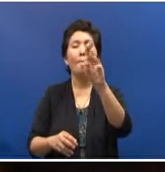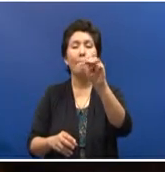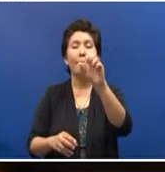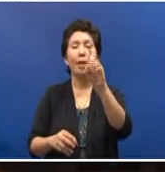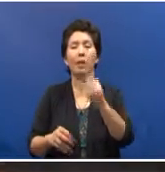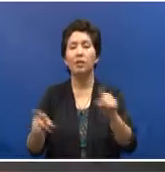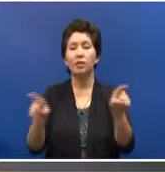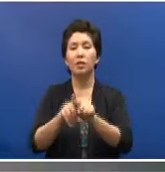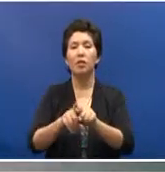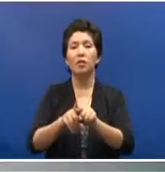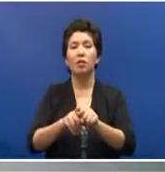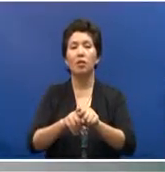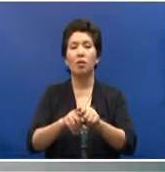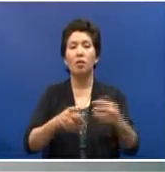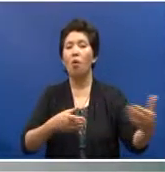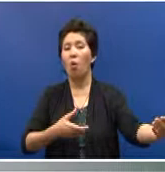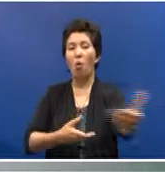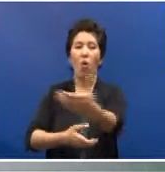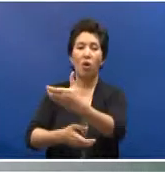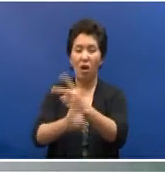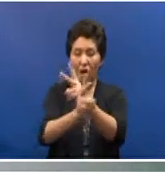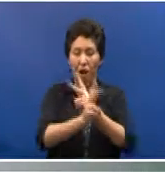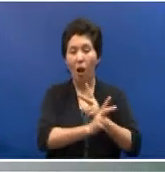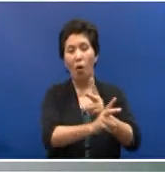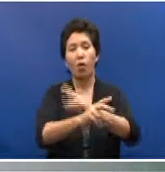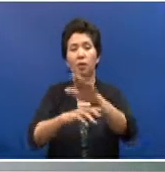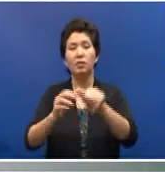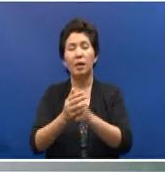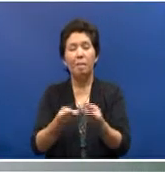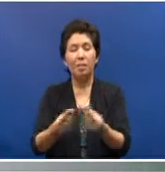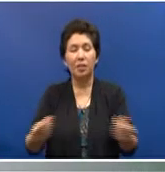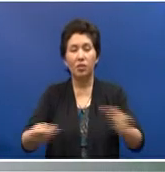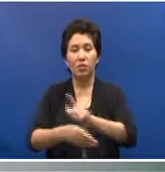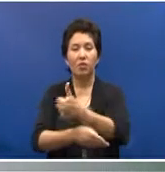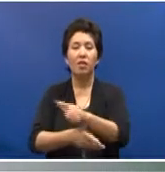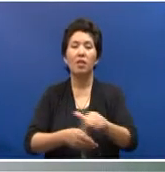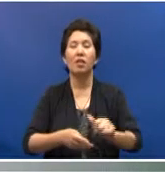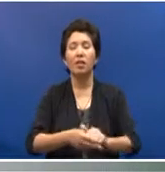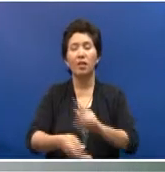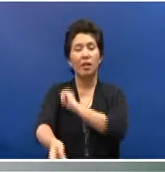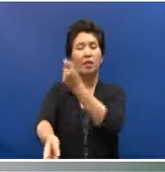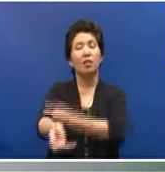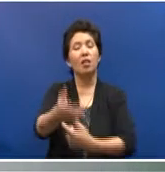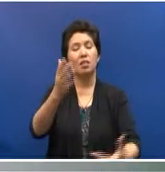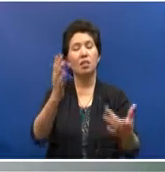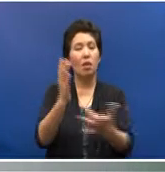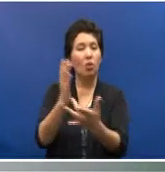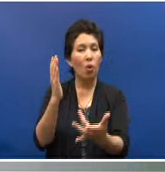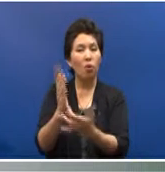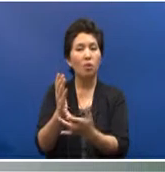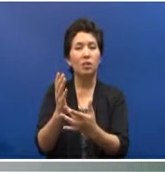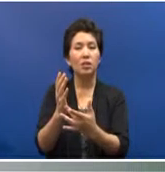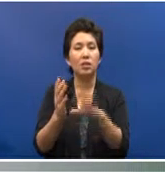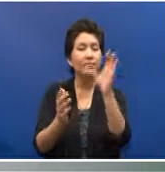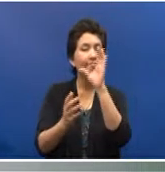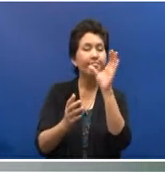conquering and protecting a piece of land takes up time energy, and also technology. Okay,